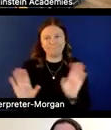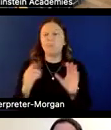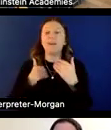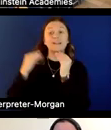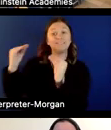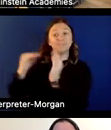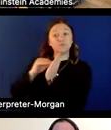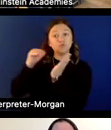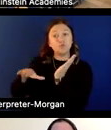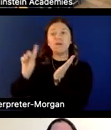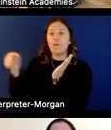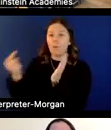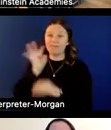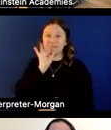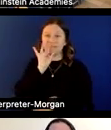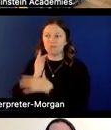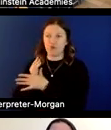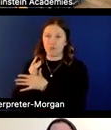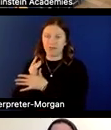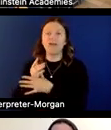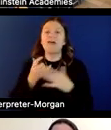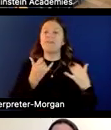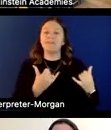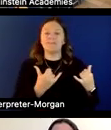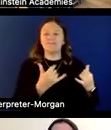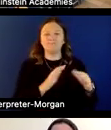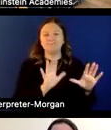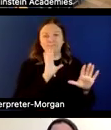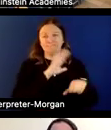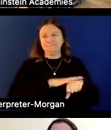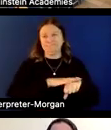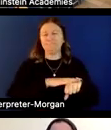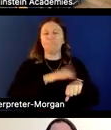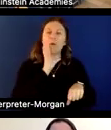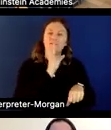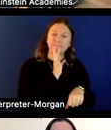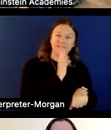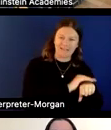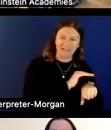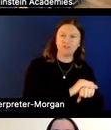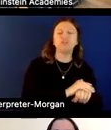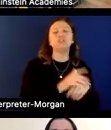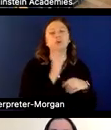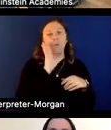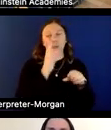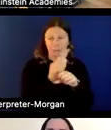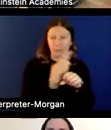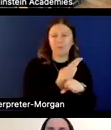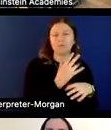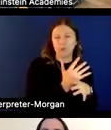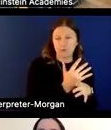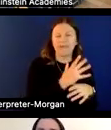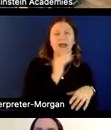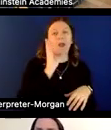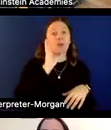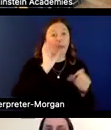German. This is German as a foreign language. So I'm speaking in English, and we will use German, and we will get to